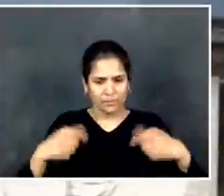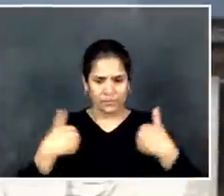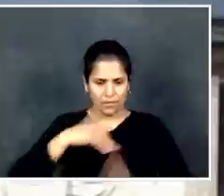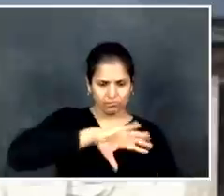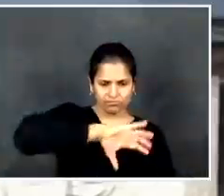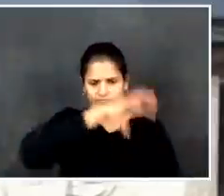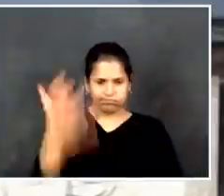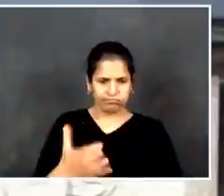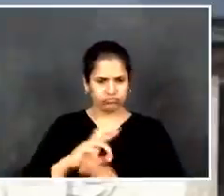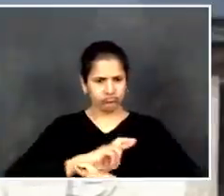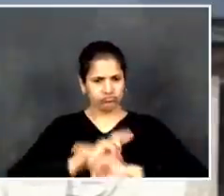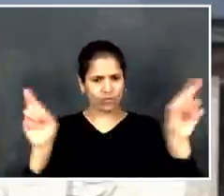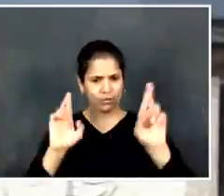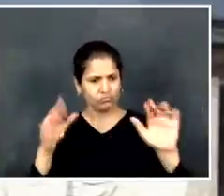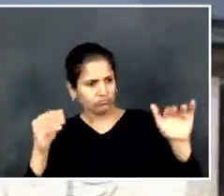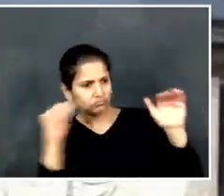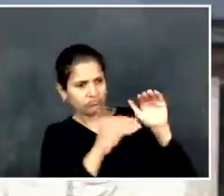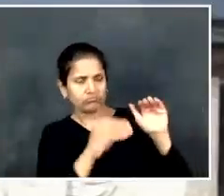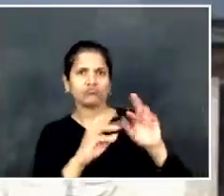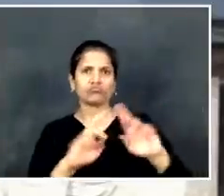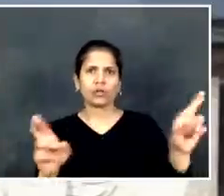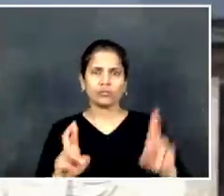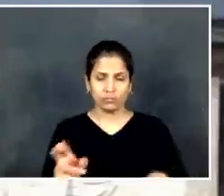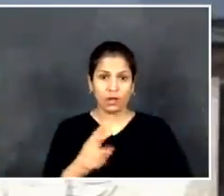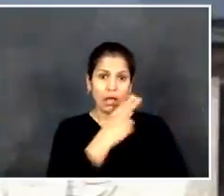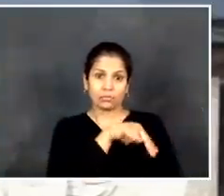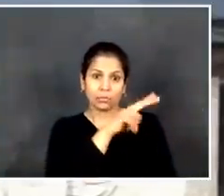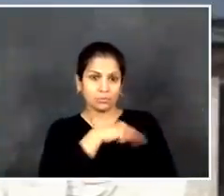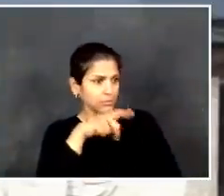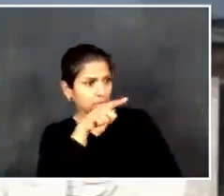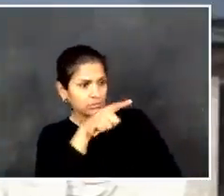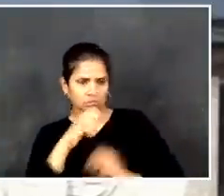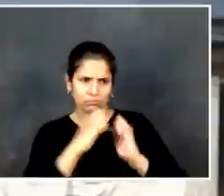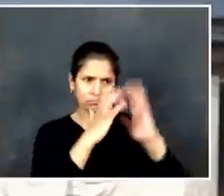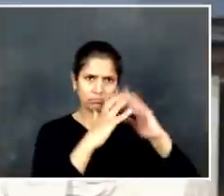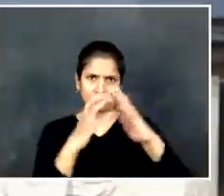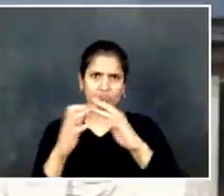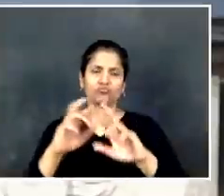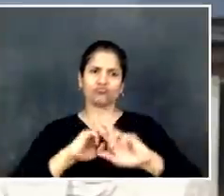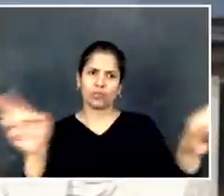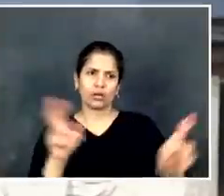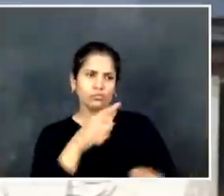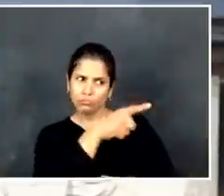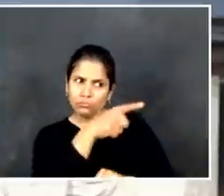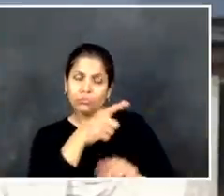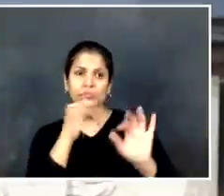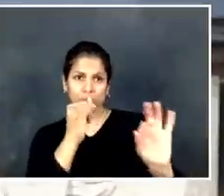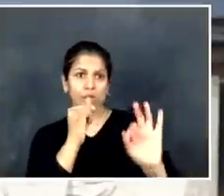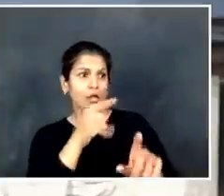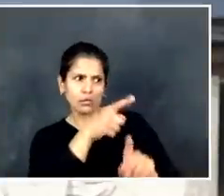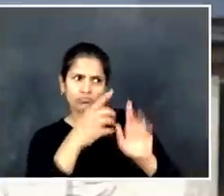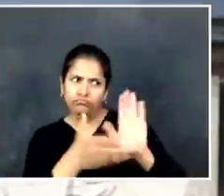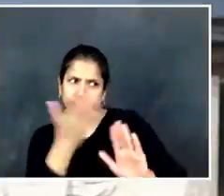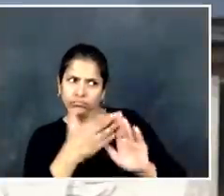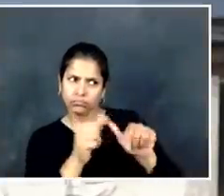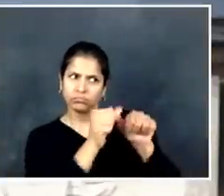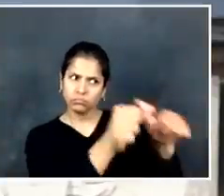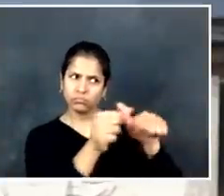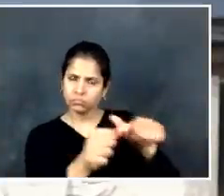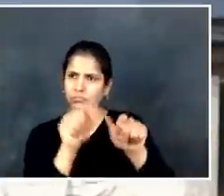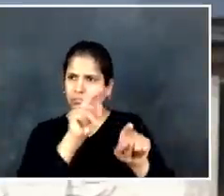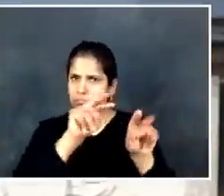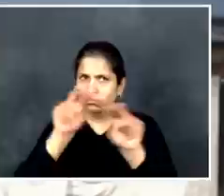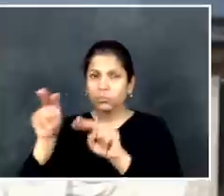for the foreseeable future. The ones that are not yet built out, some may be built out and be ready in reserve and or to be turned